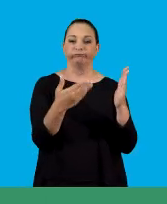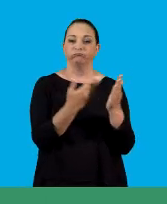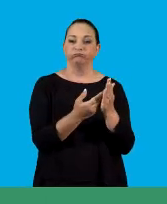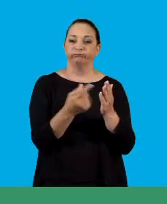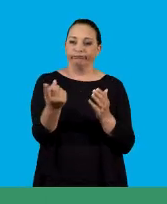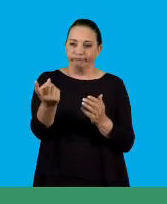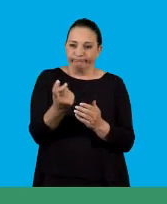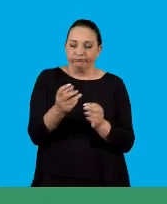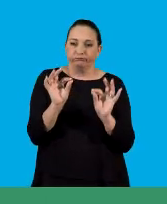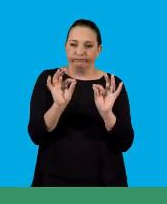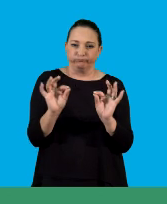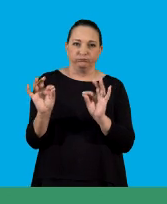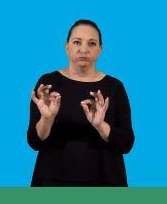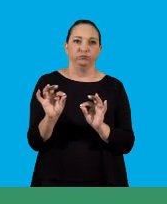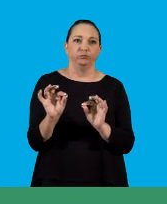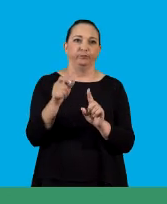attract